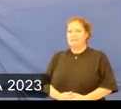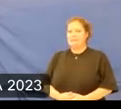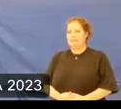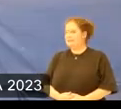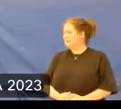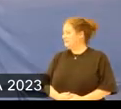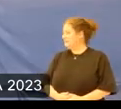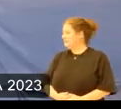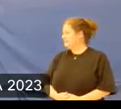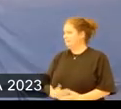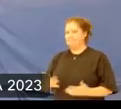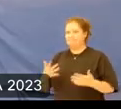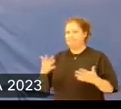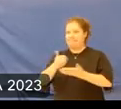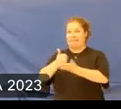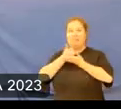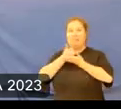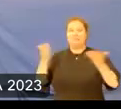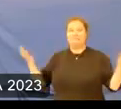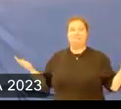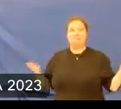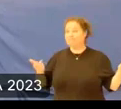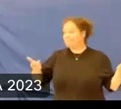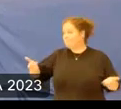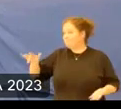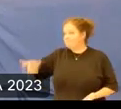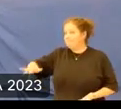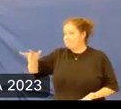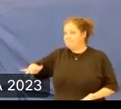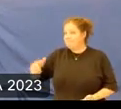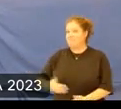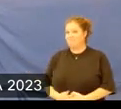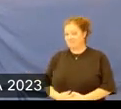No, I've got a screen that doesn't advance.